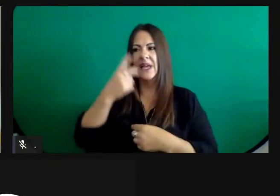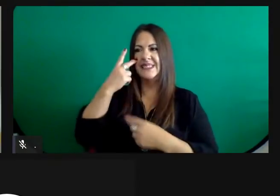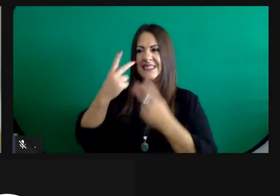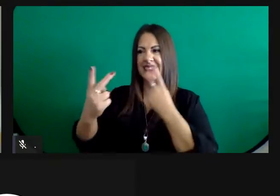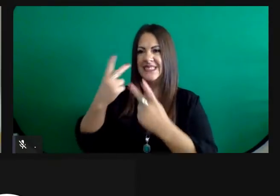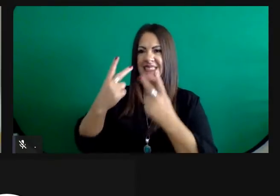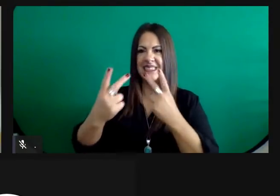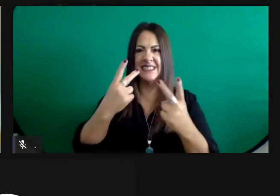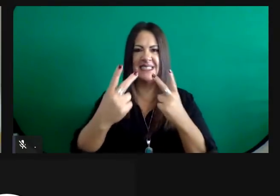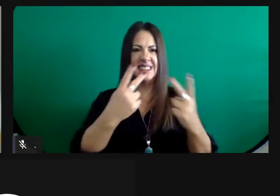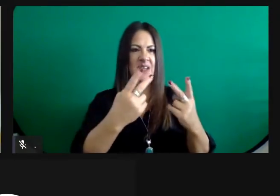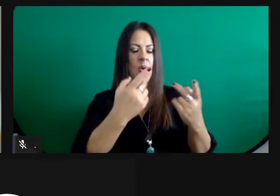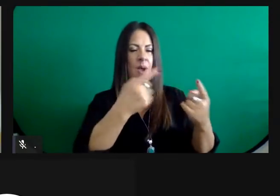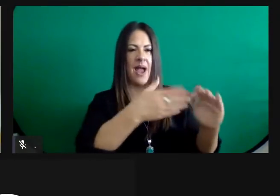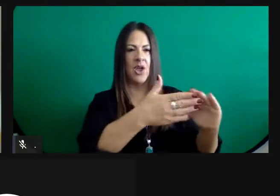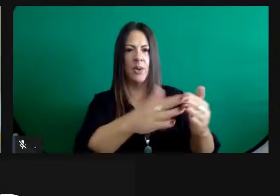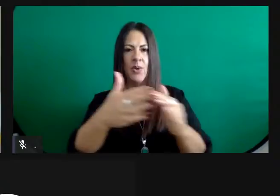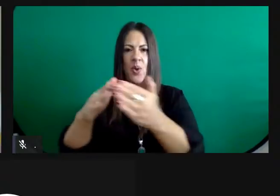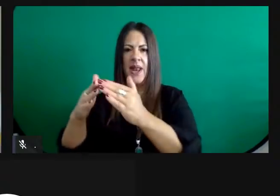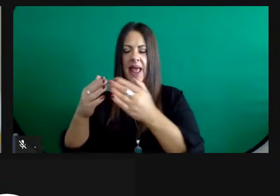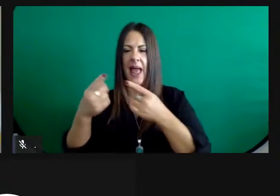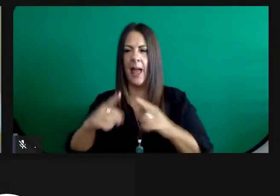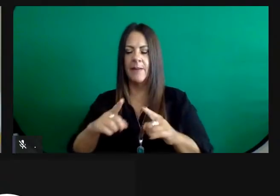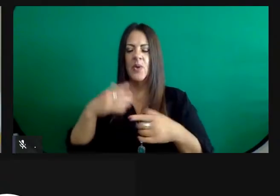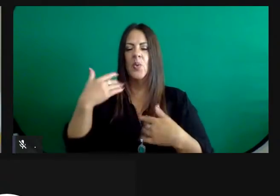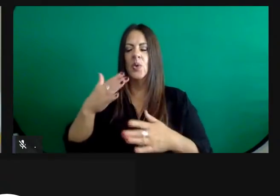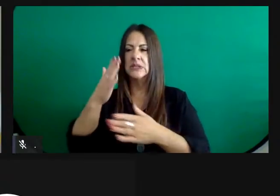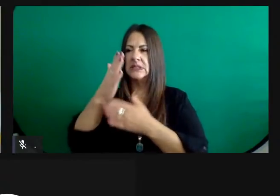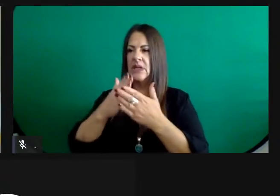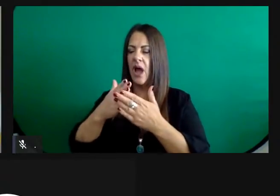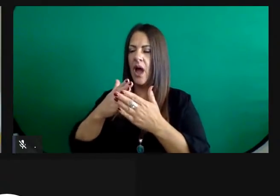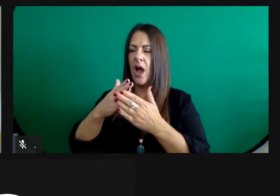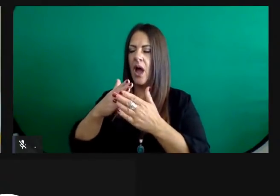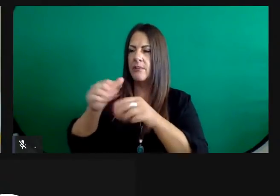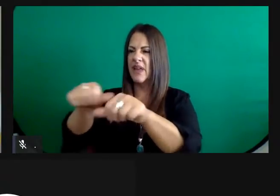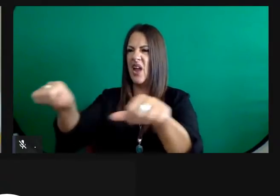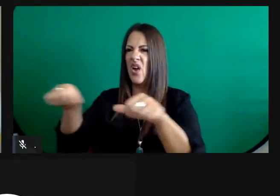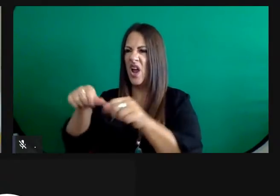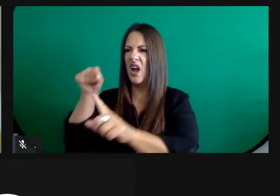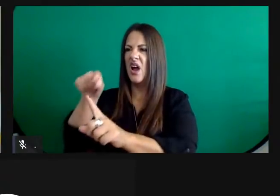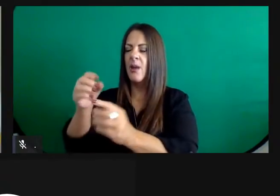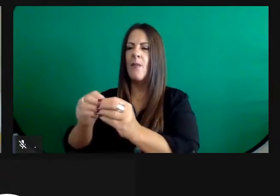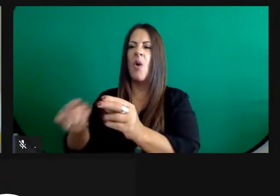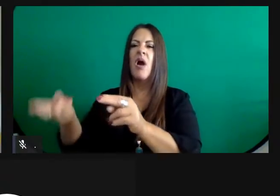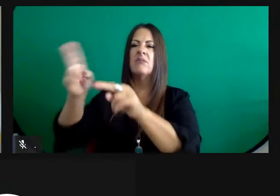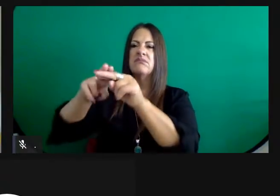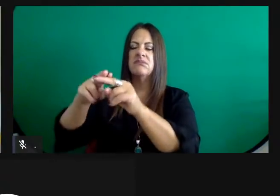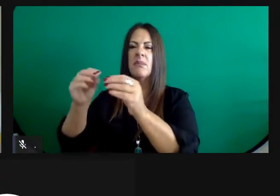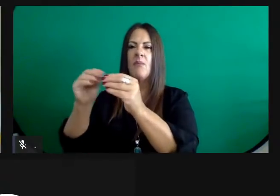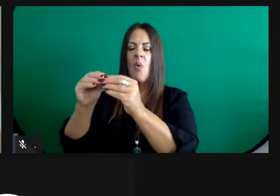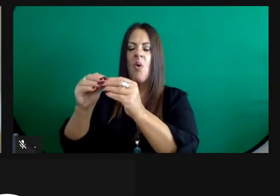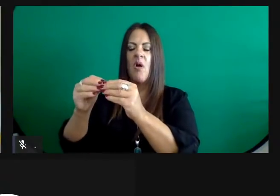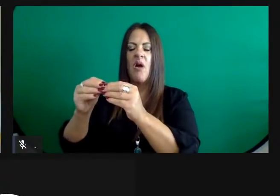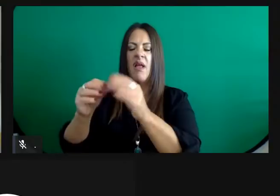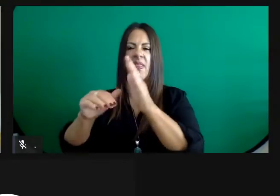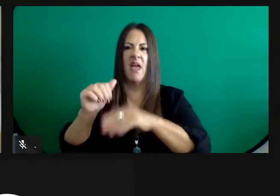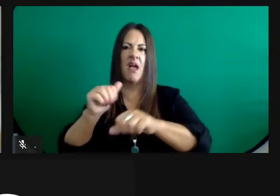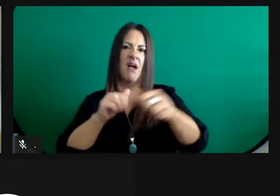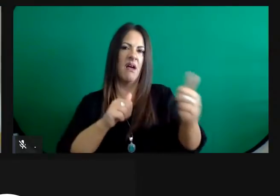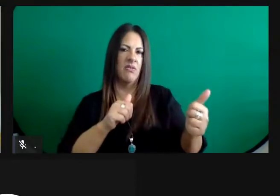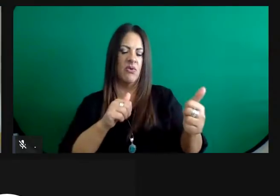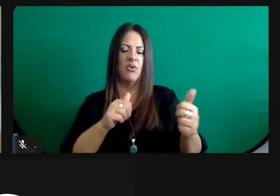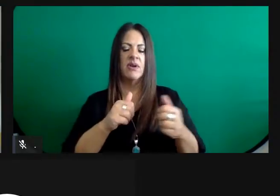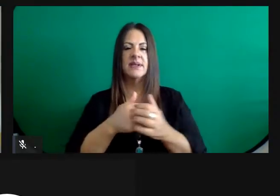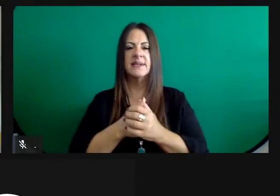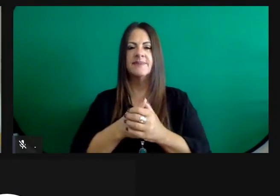happen even greater in some of those higher risk settings. So I can't comment directly about